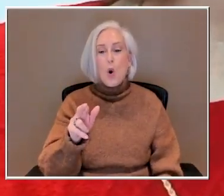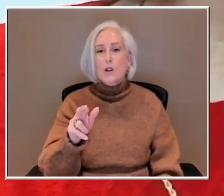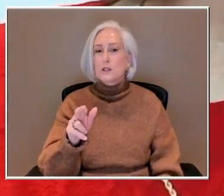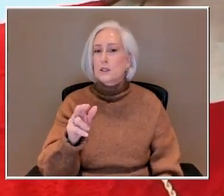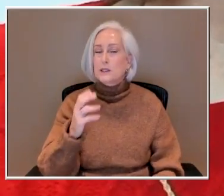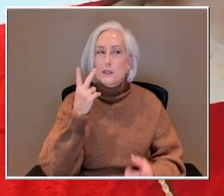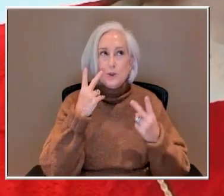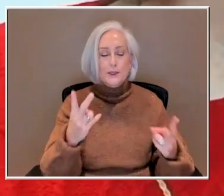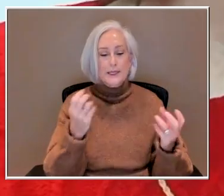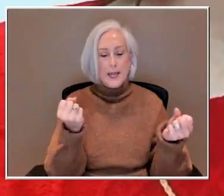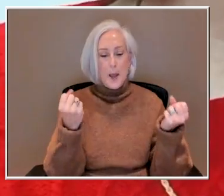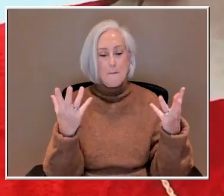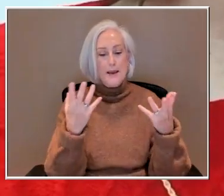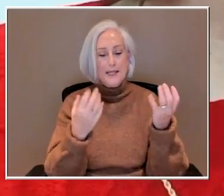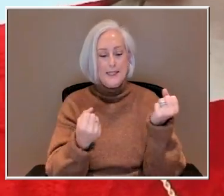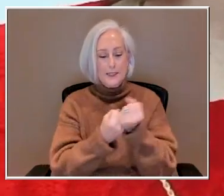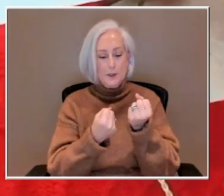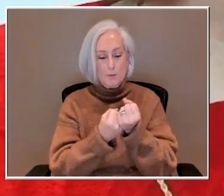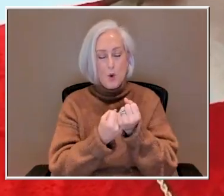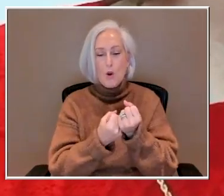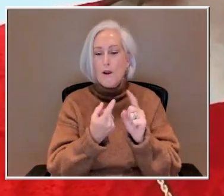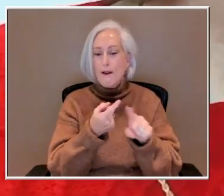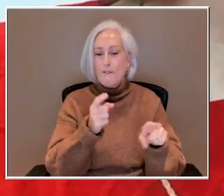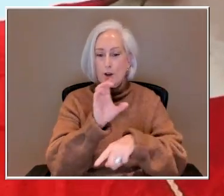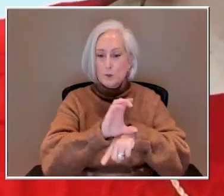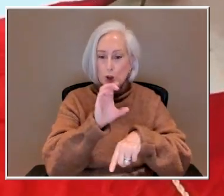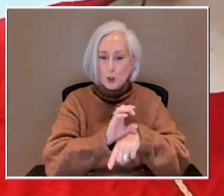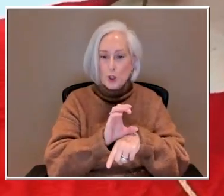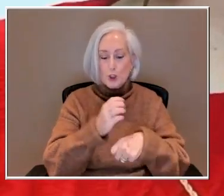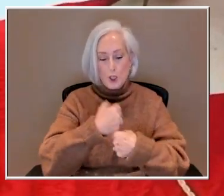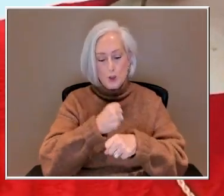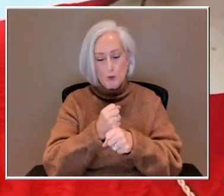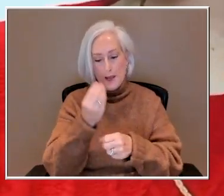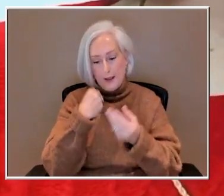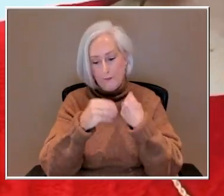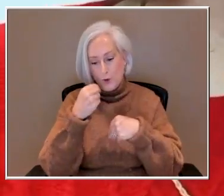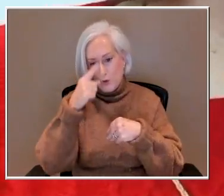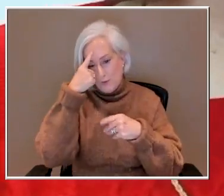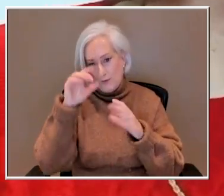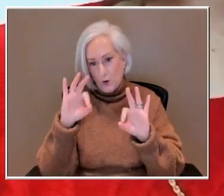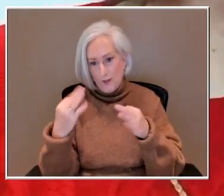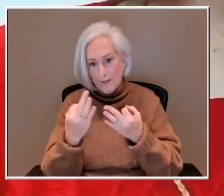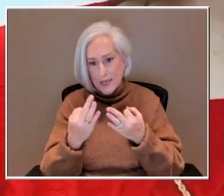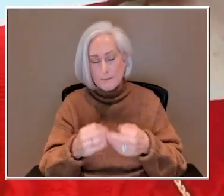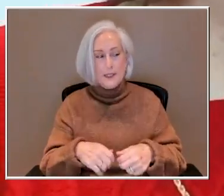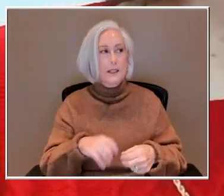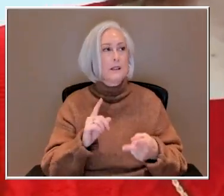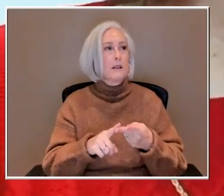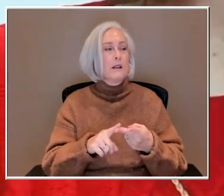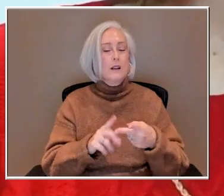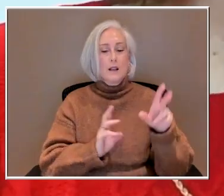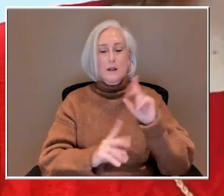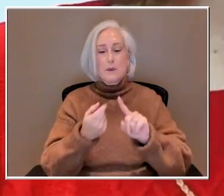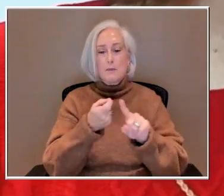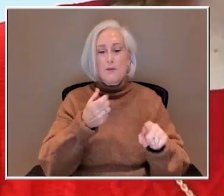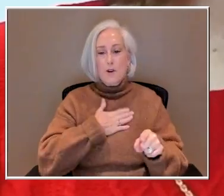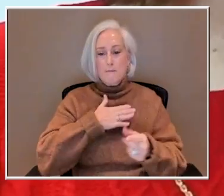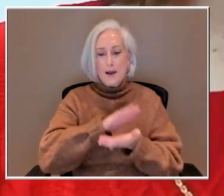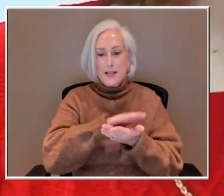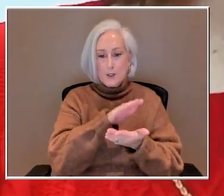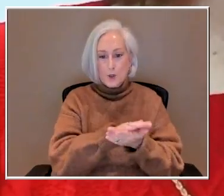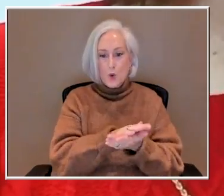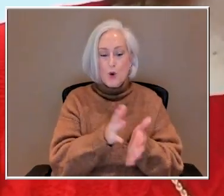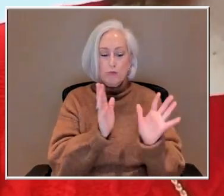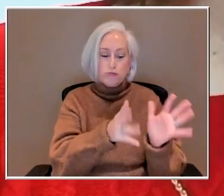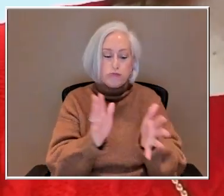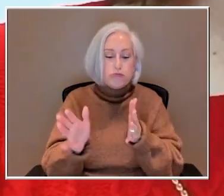amount of people from my church who wanted to make my family a meal, or the amount of people at school coming up to me and like talking to me in the hallway, like asking